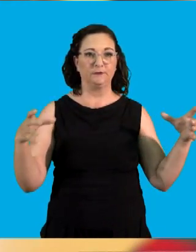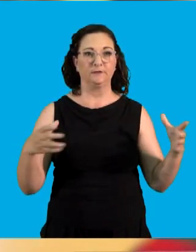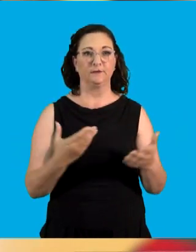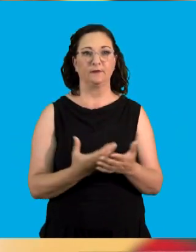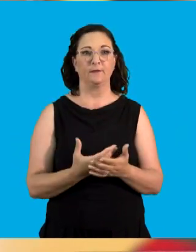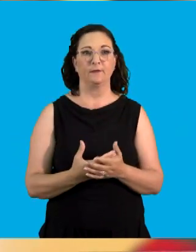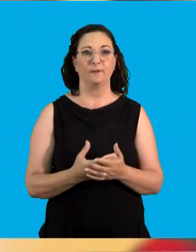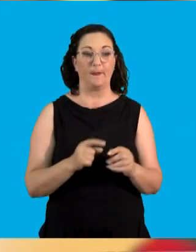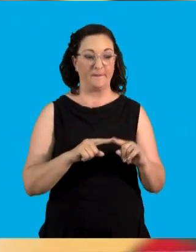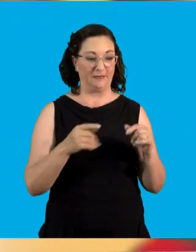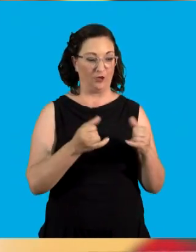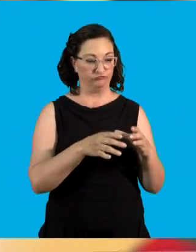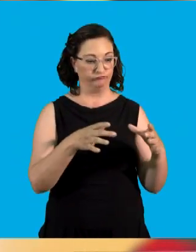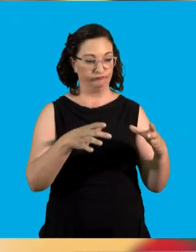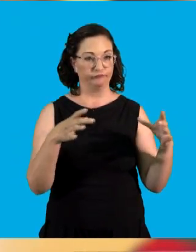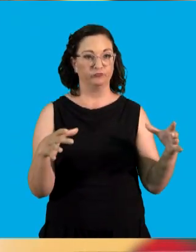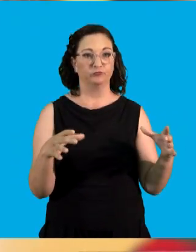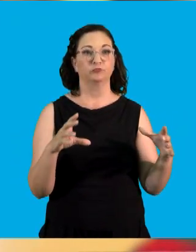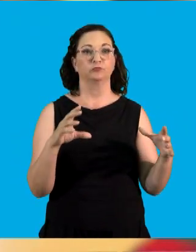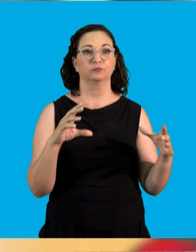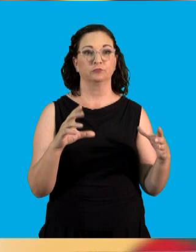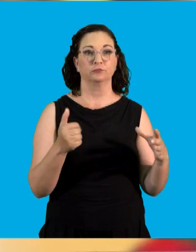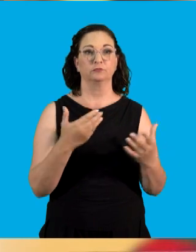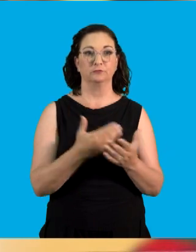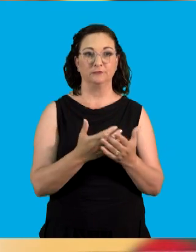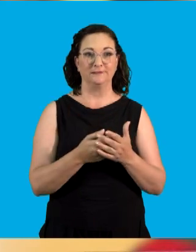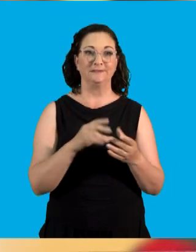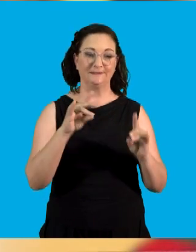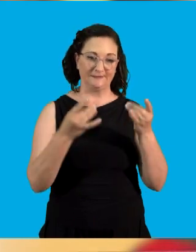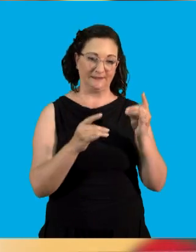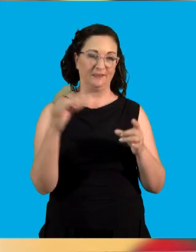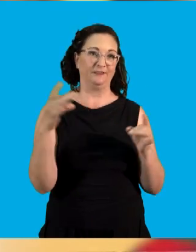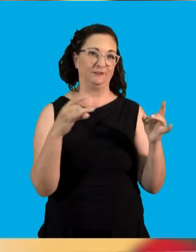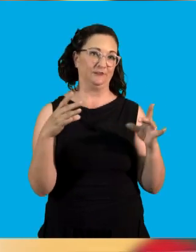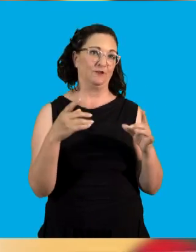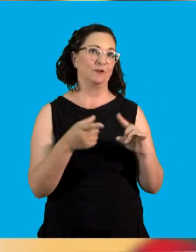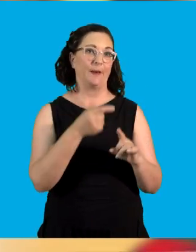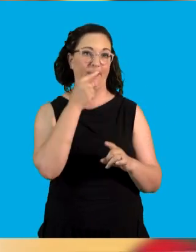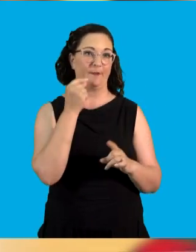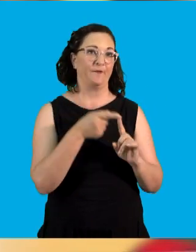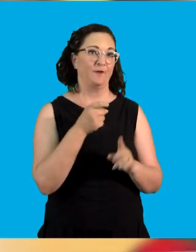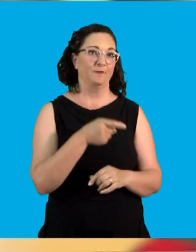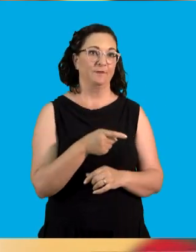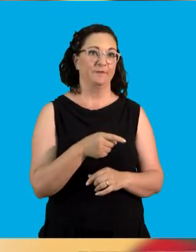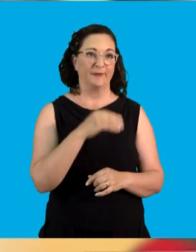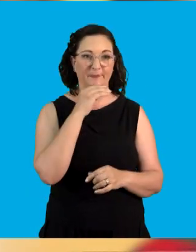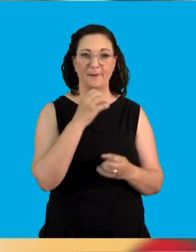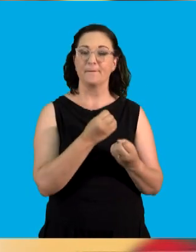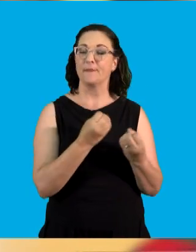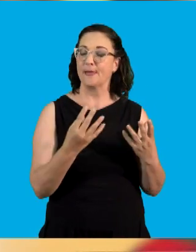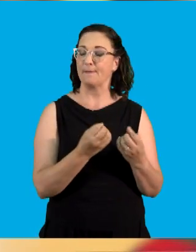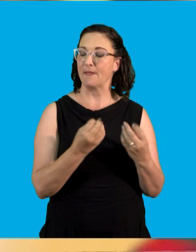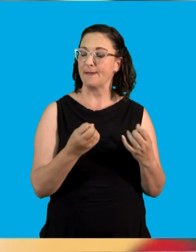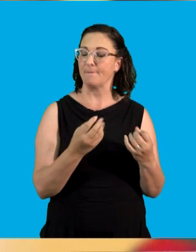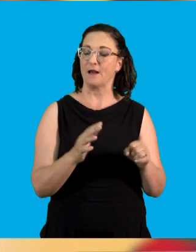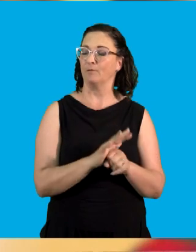they form larger galaxies. And when those larger galaxies, that's where the name City of Stars came about. Because a city meaning